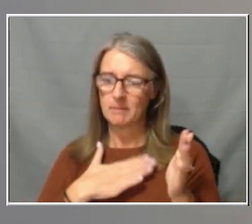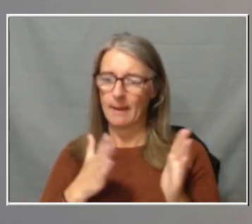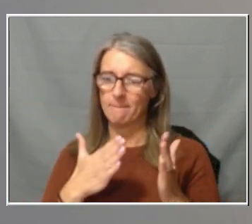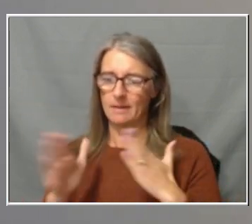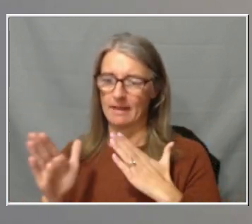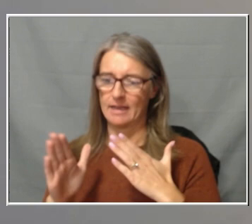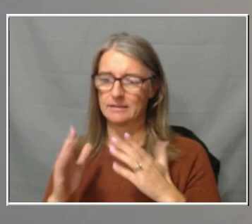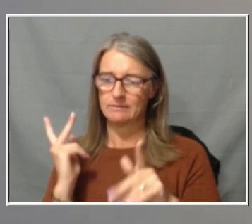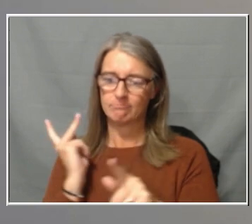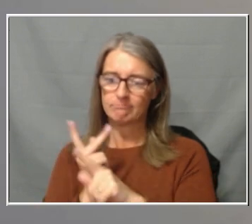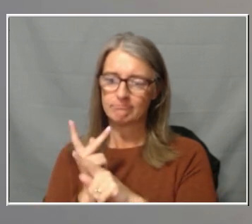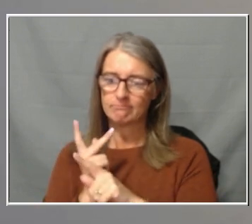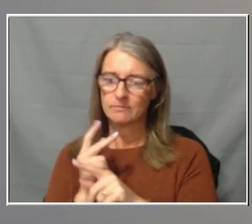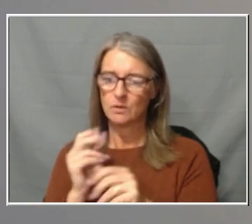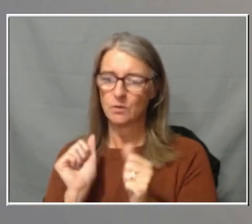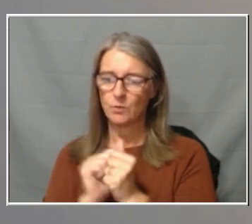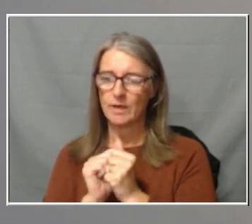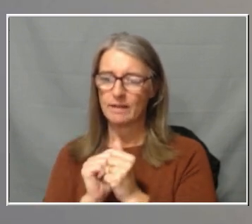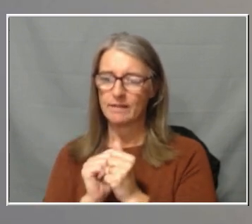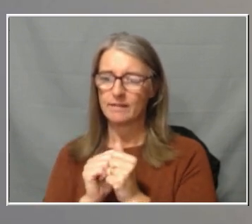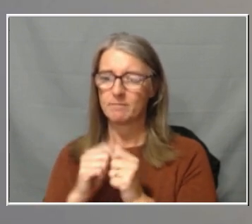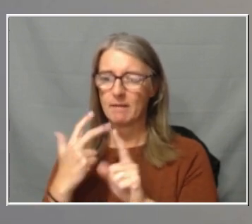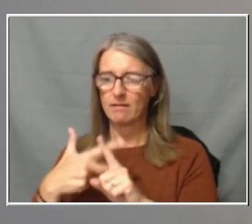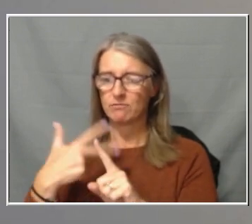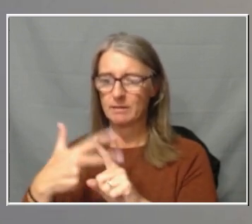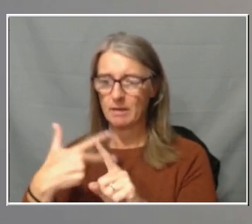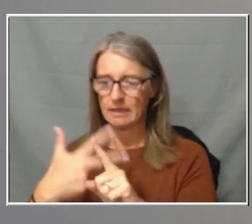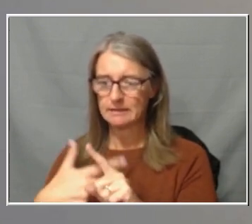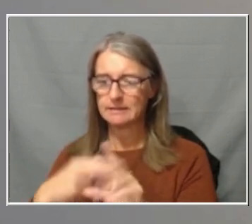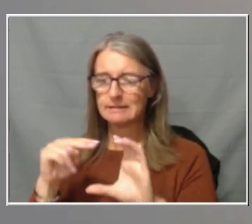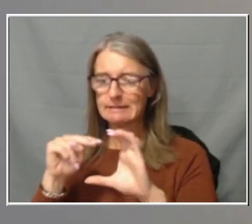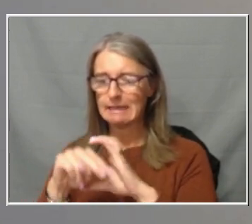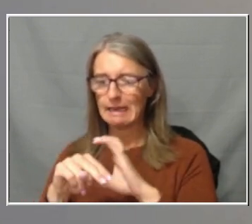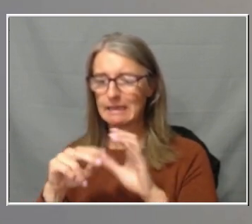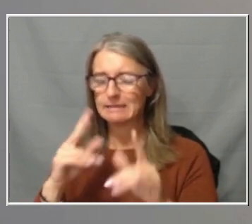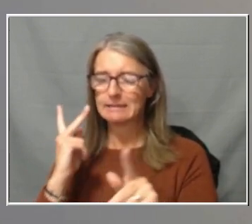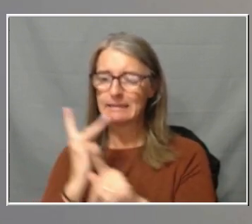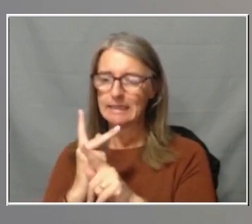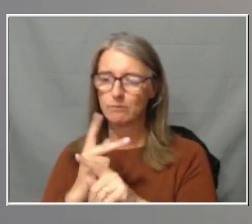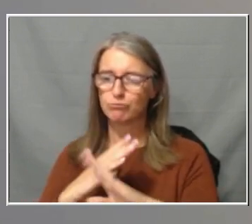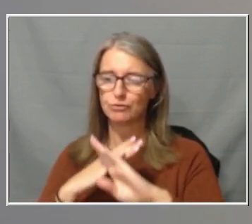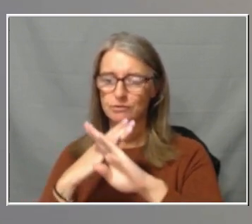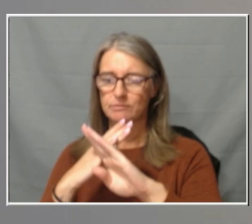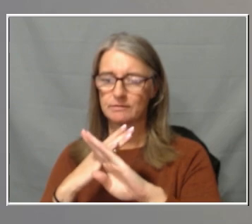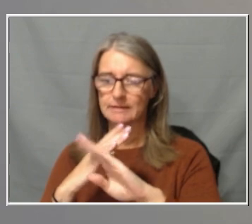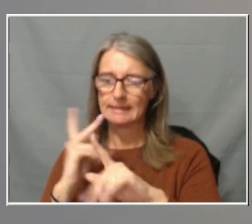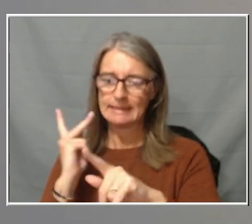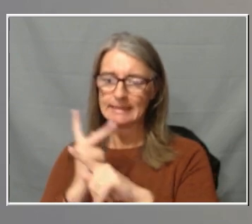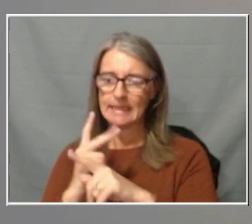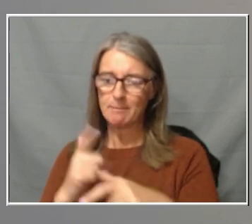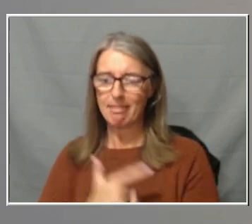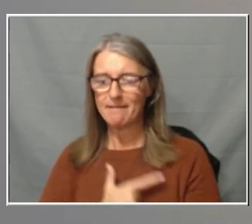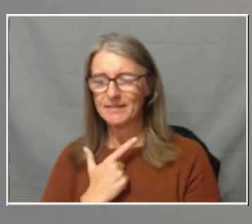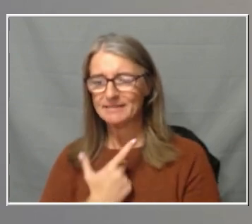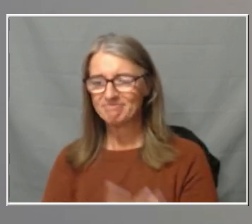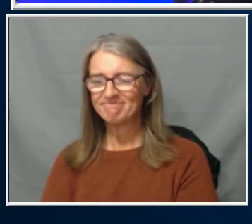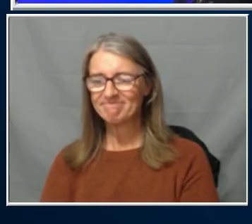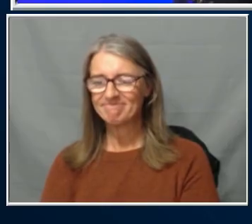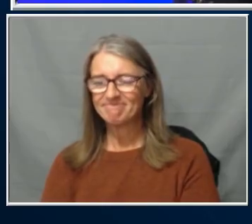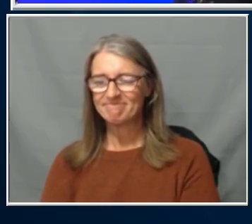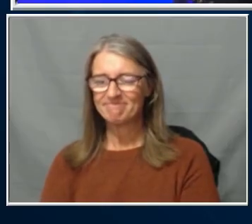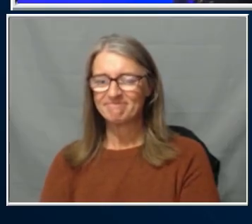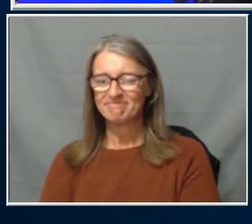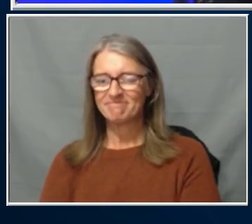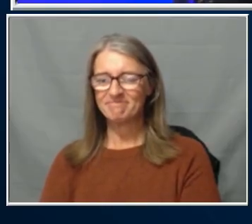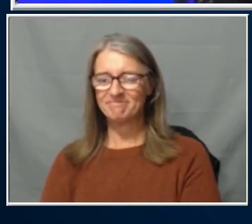plan, is to keep with the maintenance of the scans, to keep protected, and to keep living. So. Good. Keep